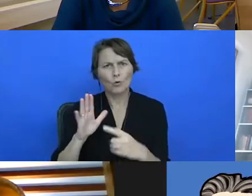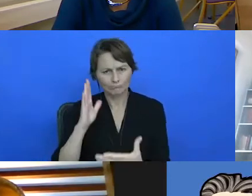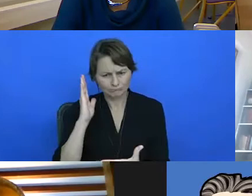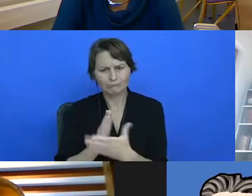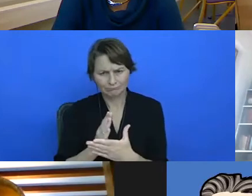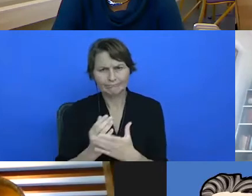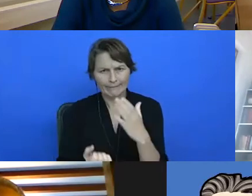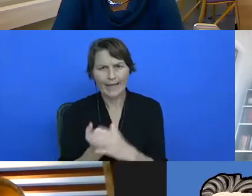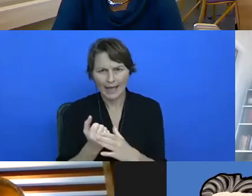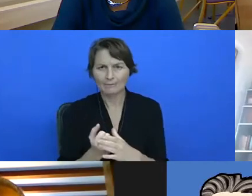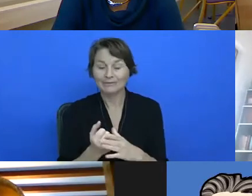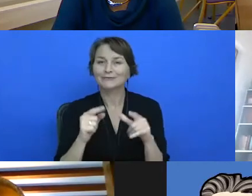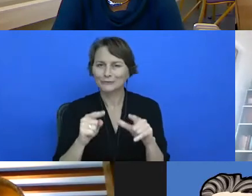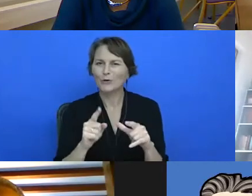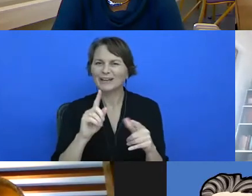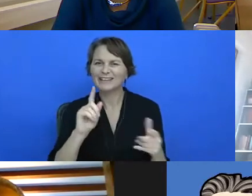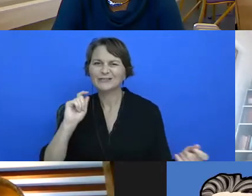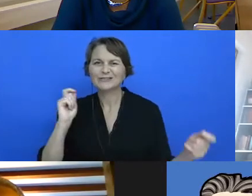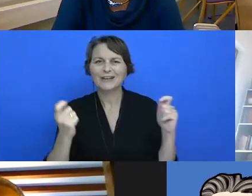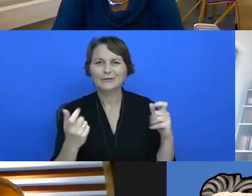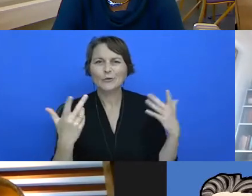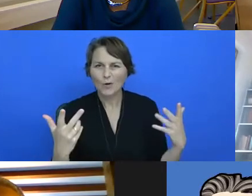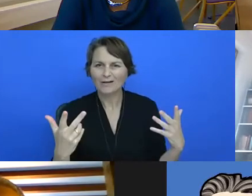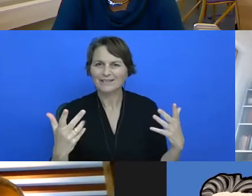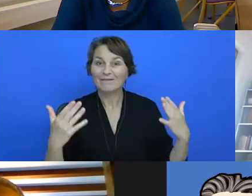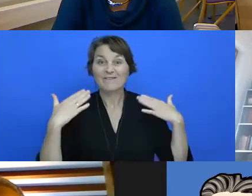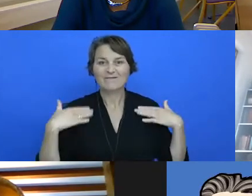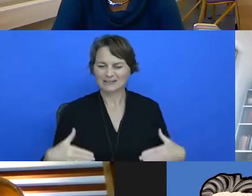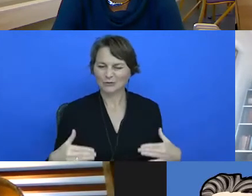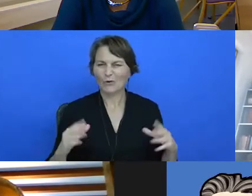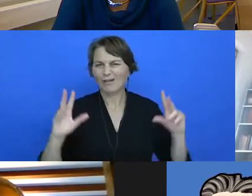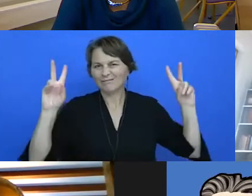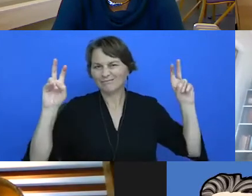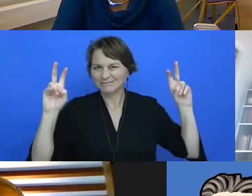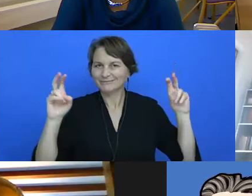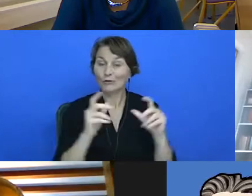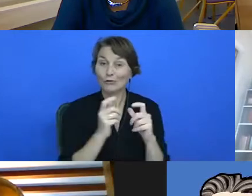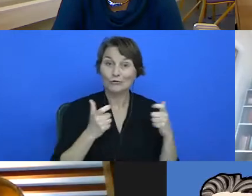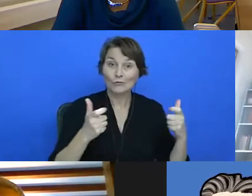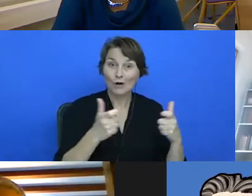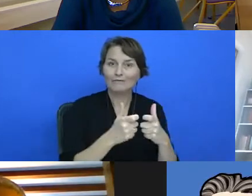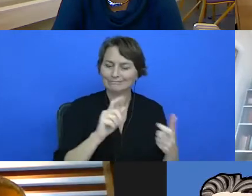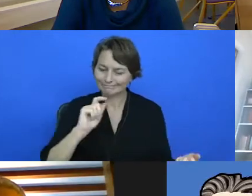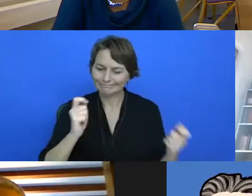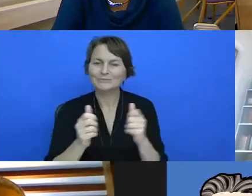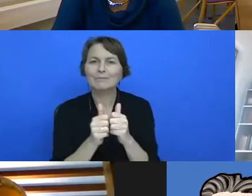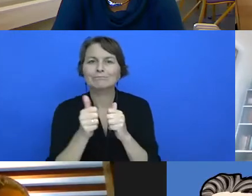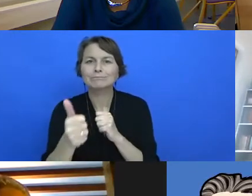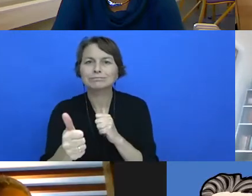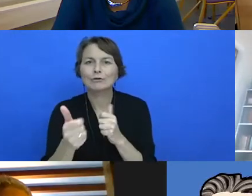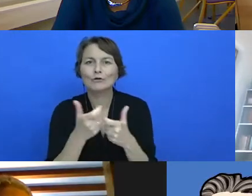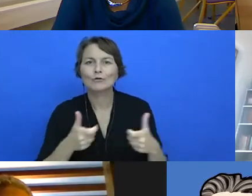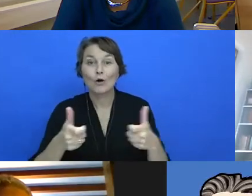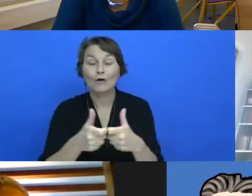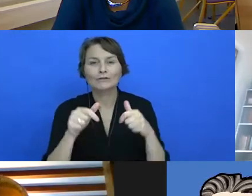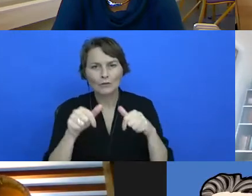want to use this seminar to share our experiences to help enable others to organize and run their own virtual